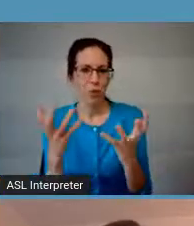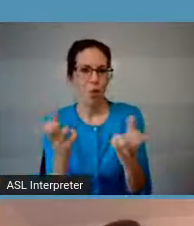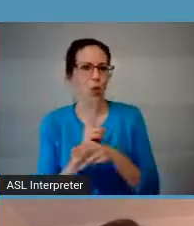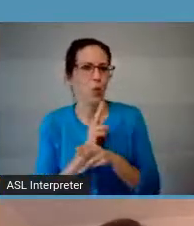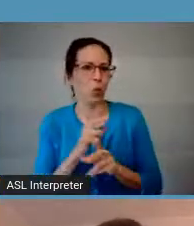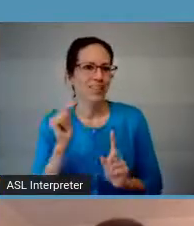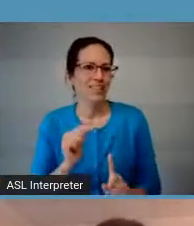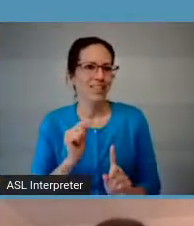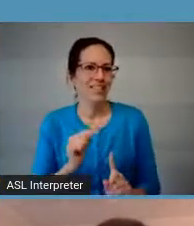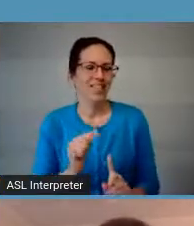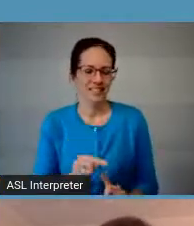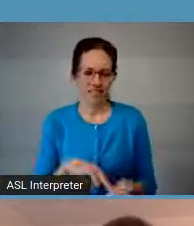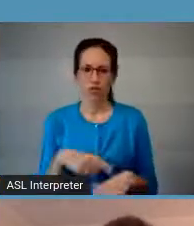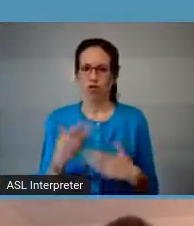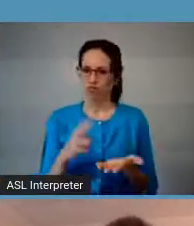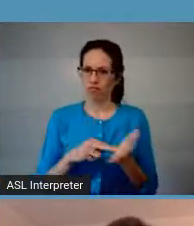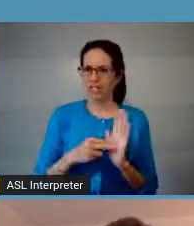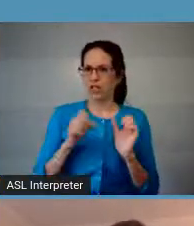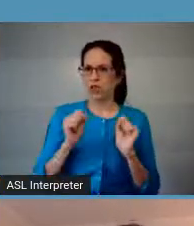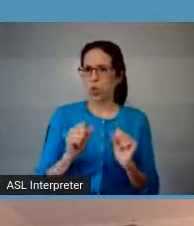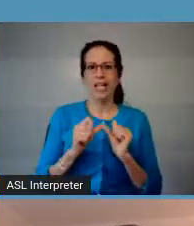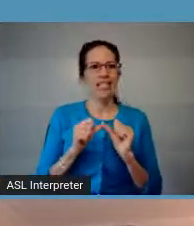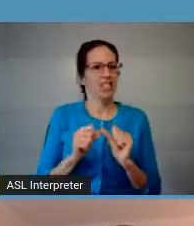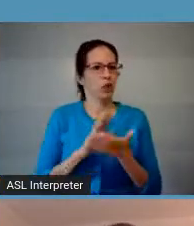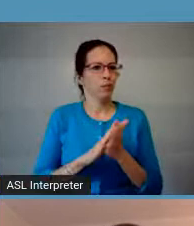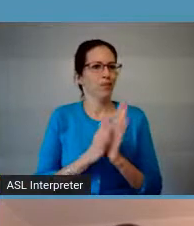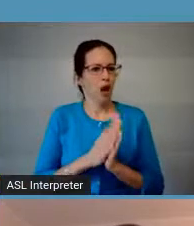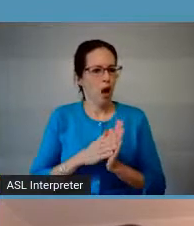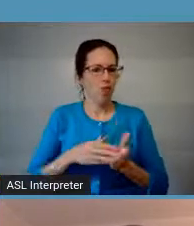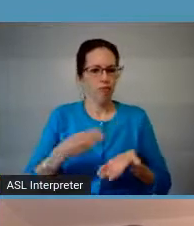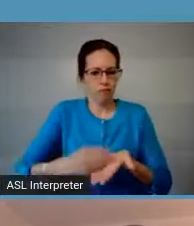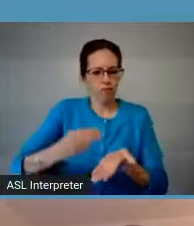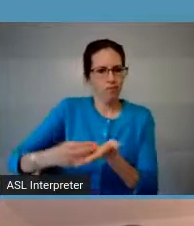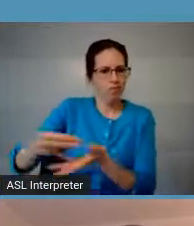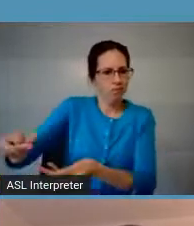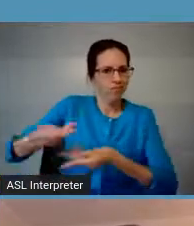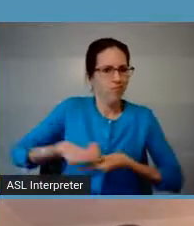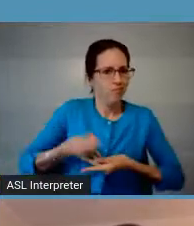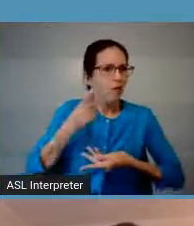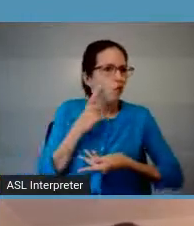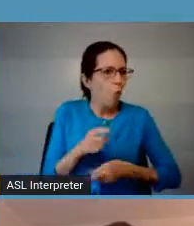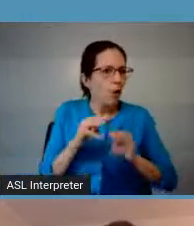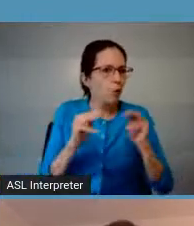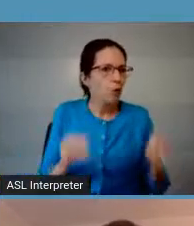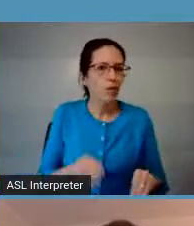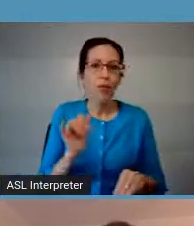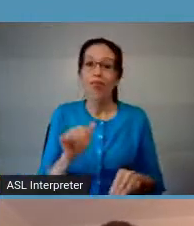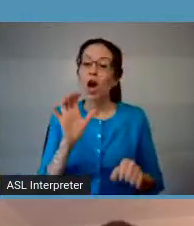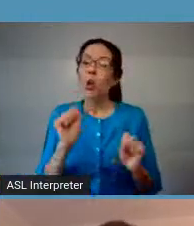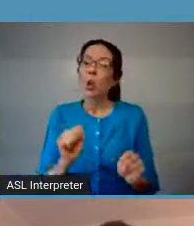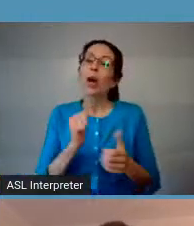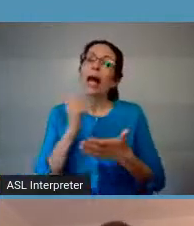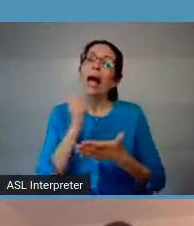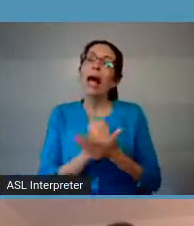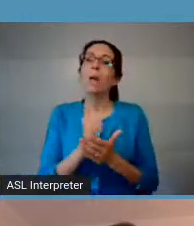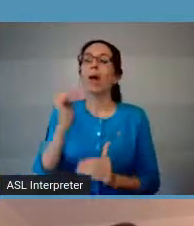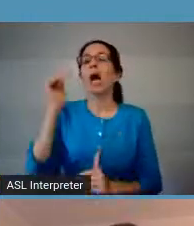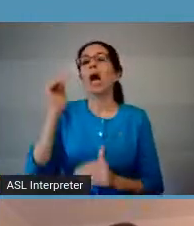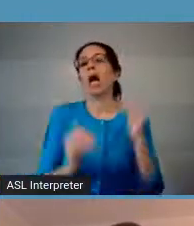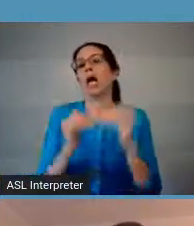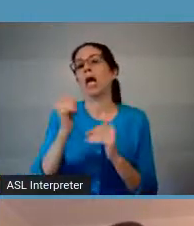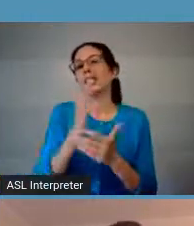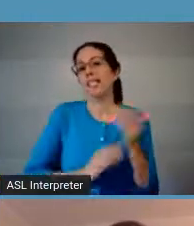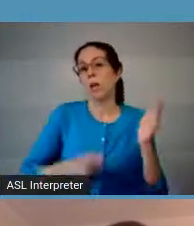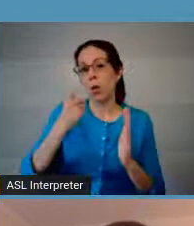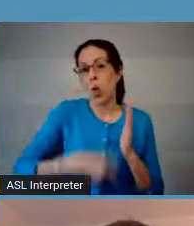stream that could continue to be a revenue stream for the museum. So that might actually help offset some of the costs if they decide to use a